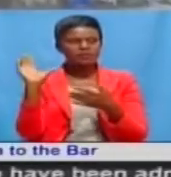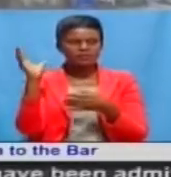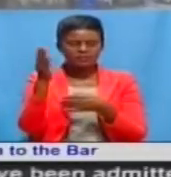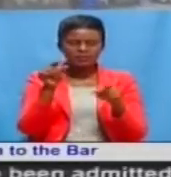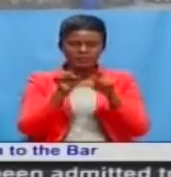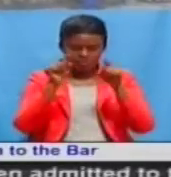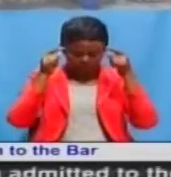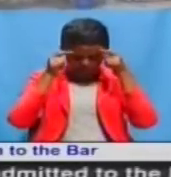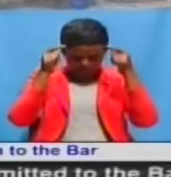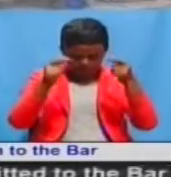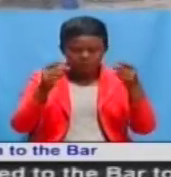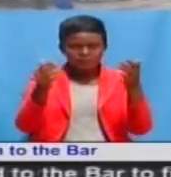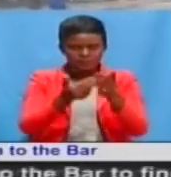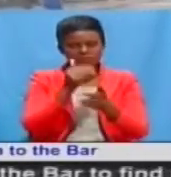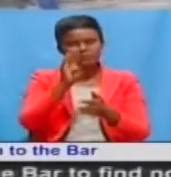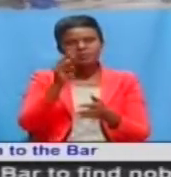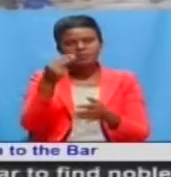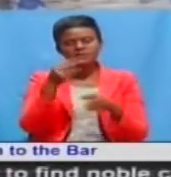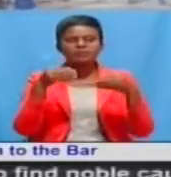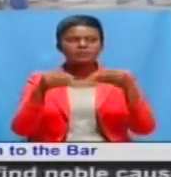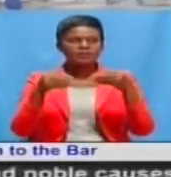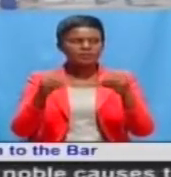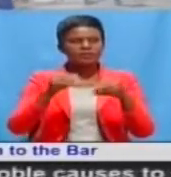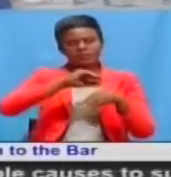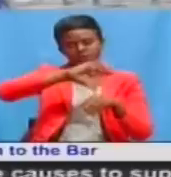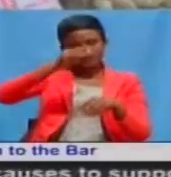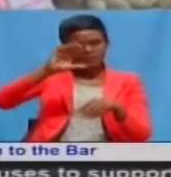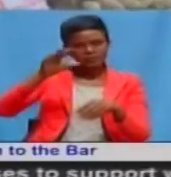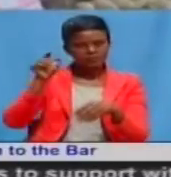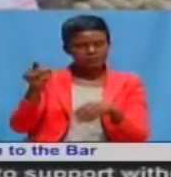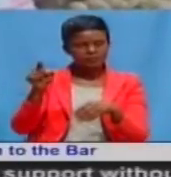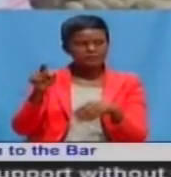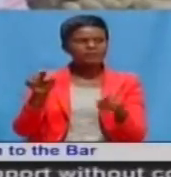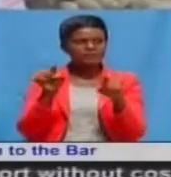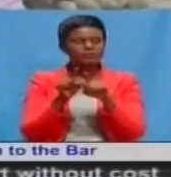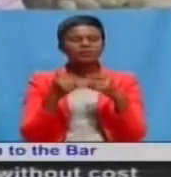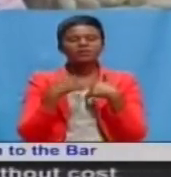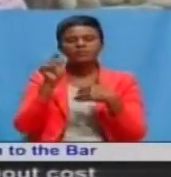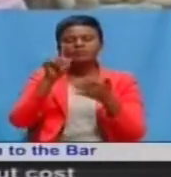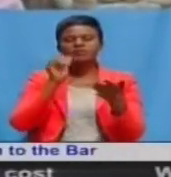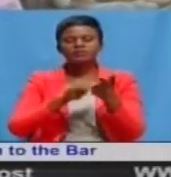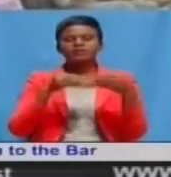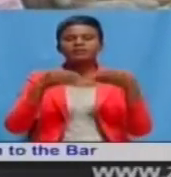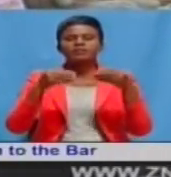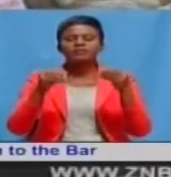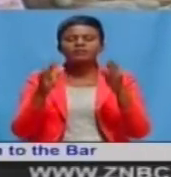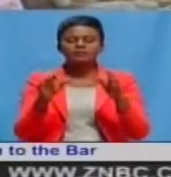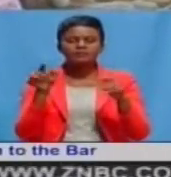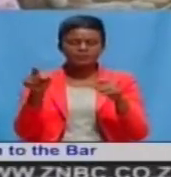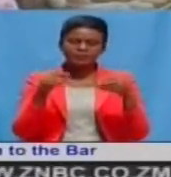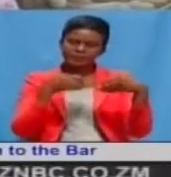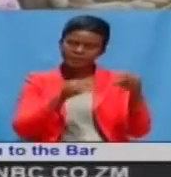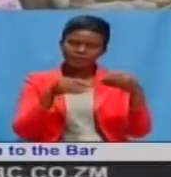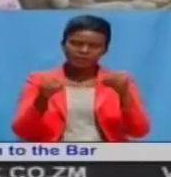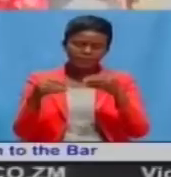over the newly constructed BH Market at Soweto Annex. The market will absorb more than 1,000 marketeers. Traders can now trade in